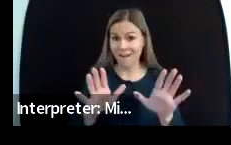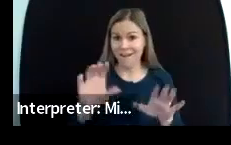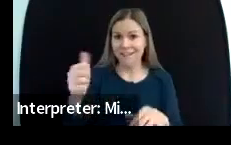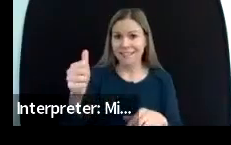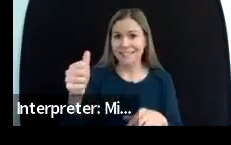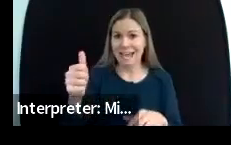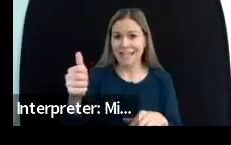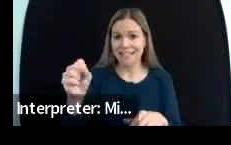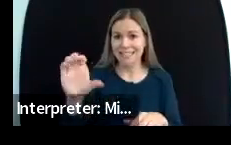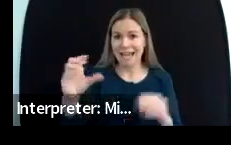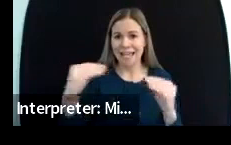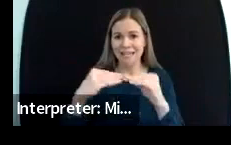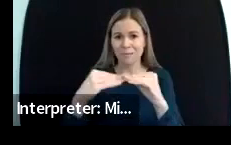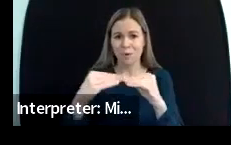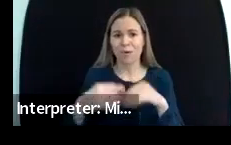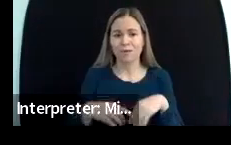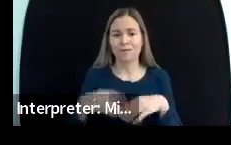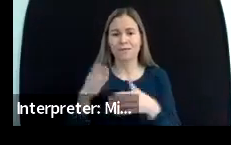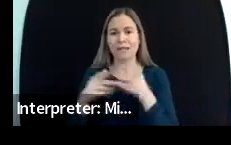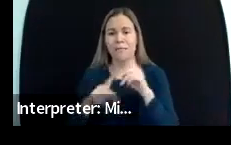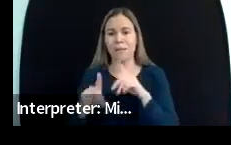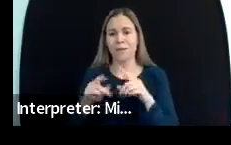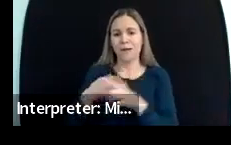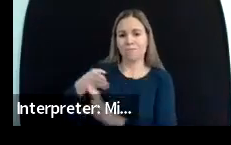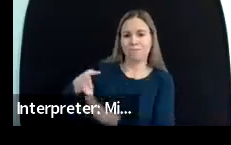Okay. We've got some gonna- people coming into the chat too